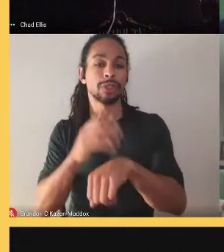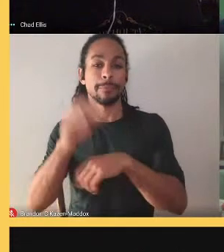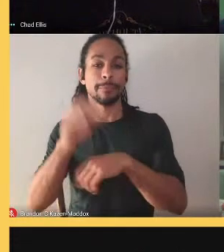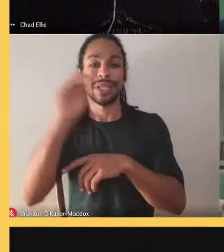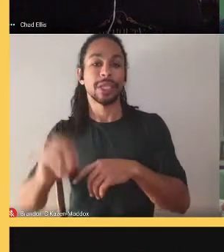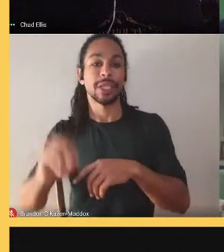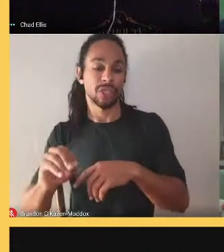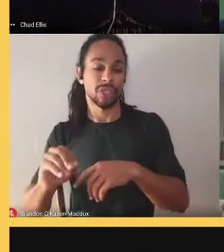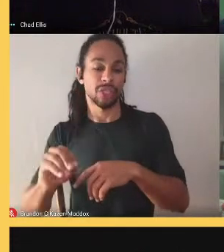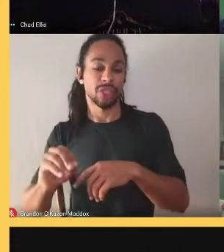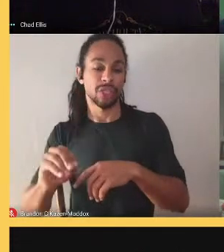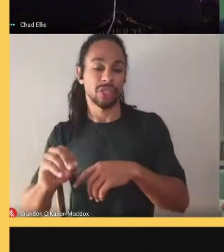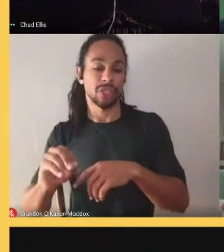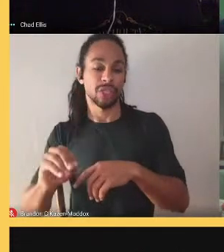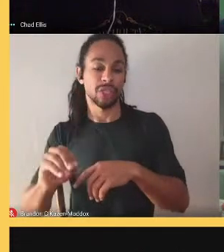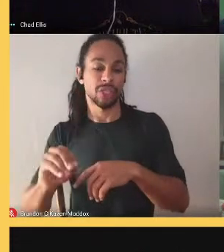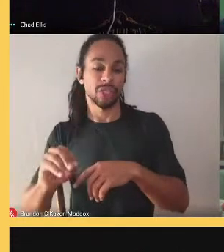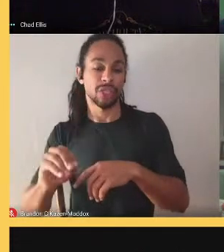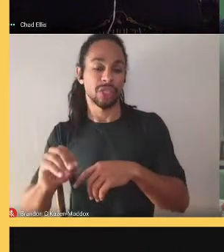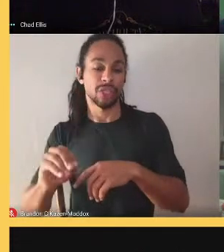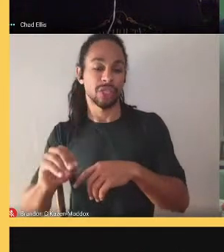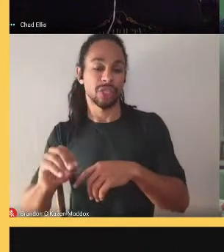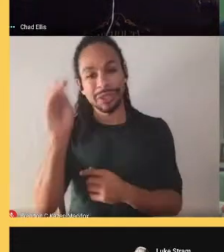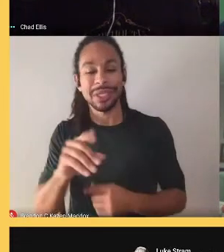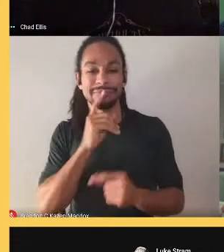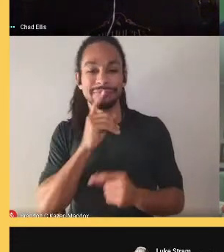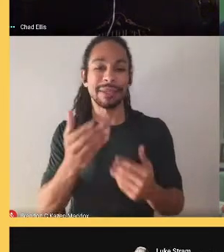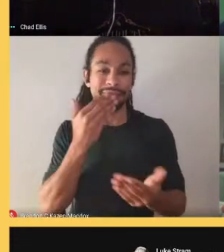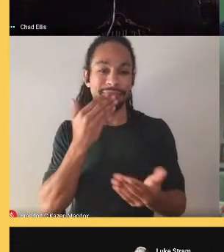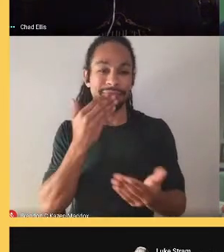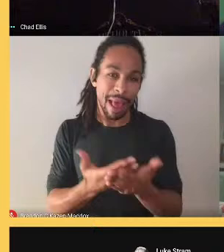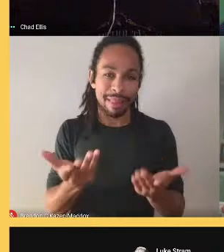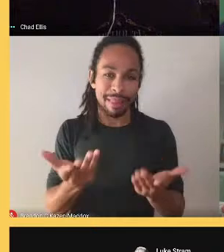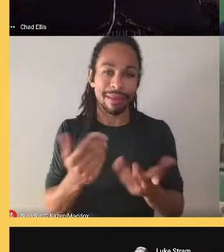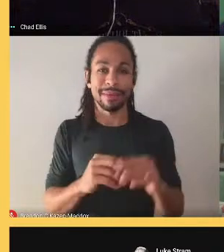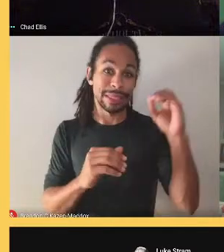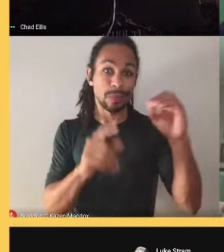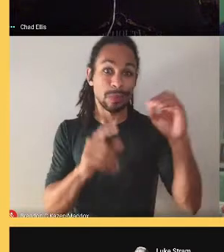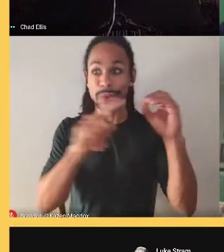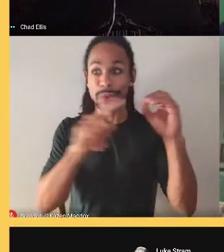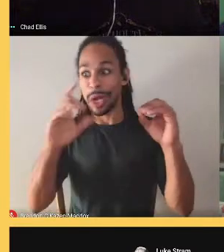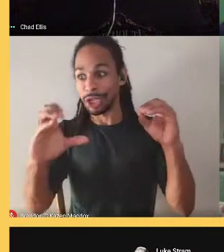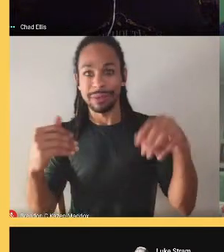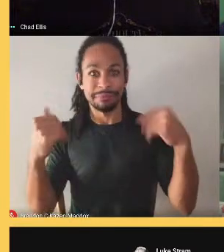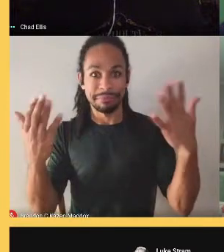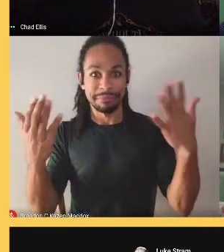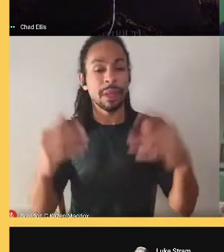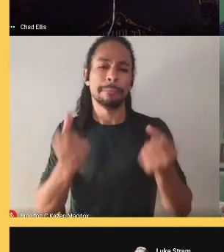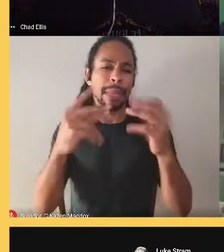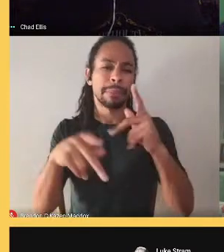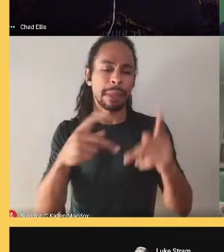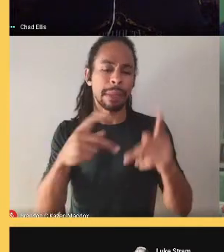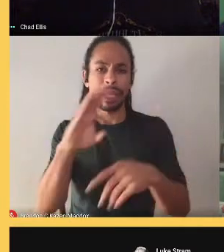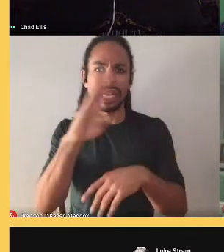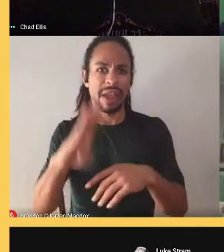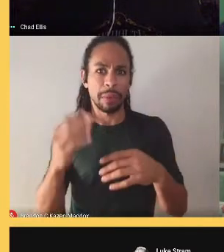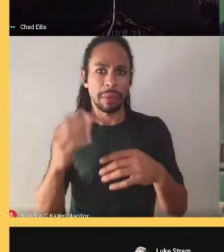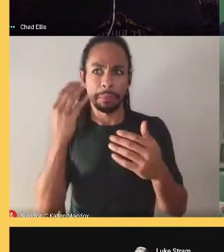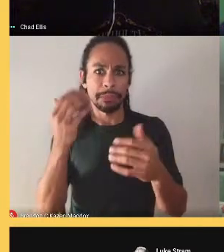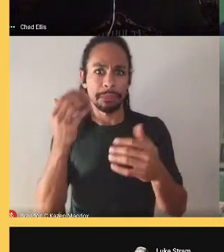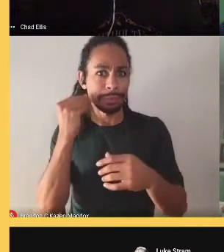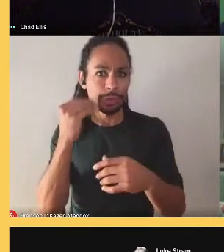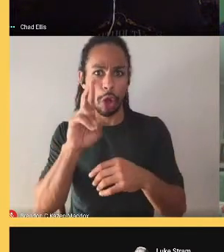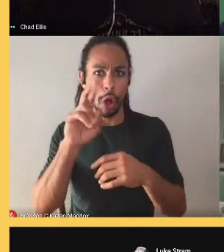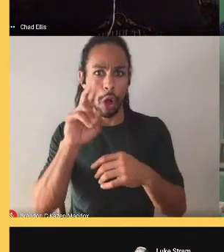understandable to most people right off the bat. Like, we've had several people who have never played an RPG before pick up Call of